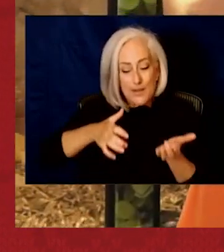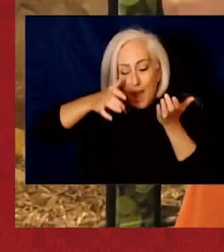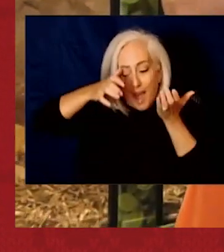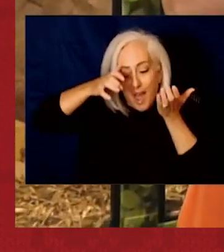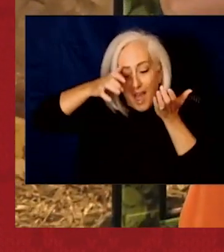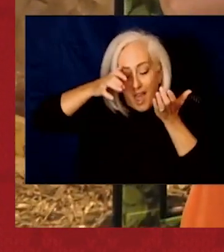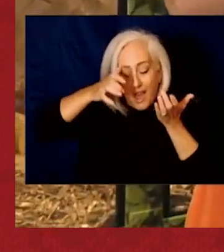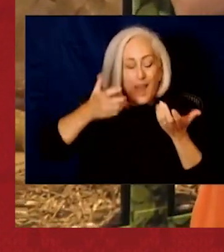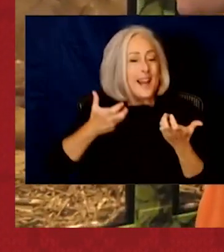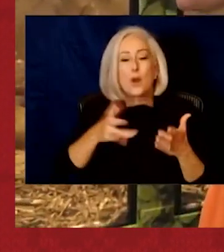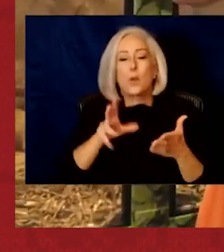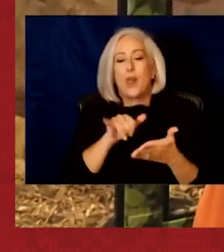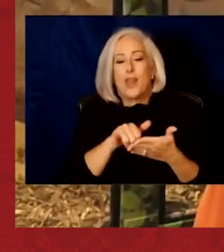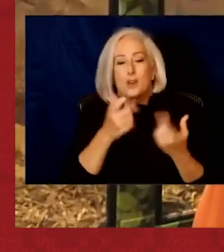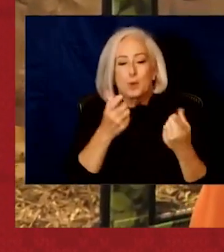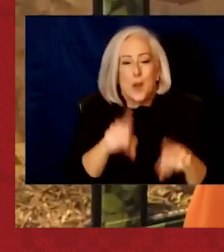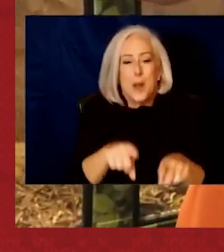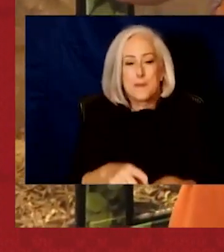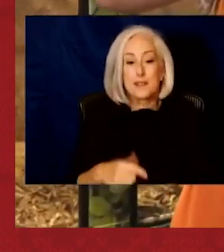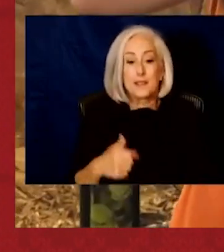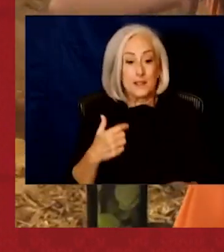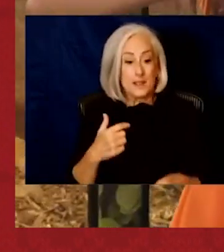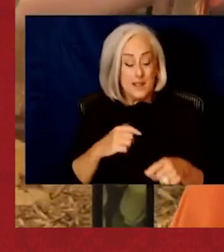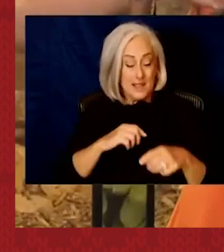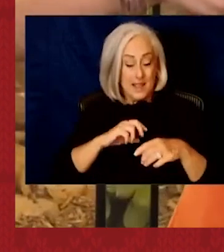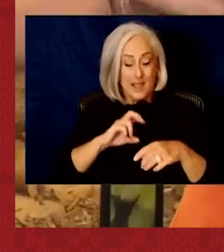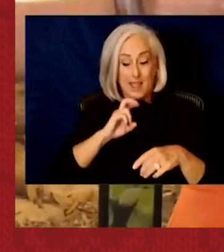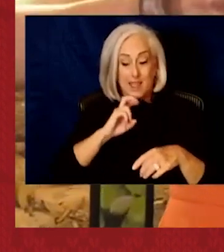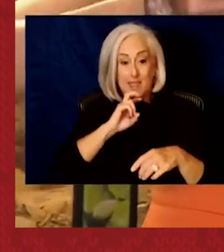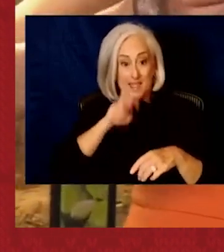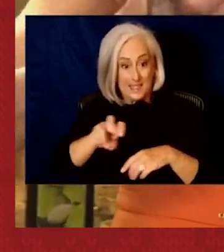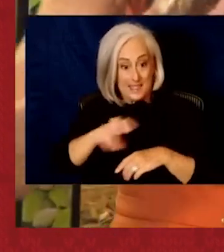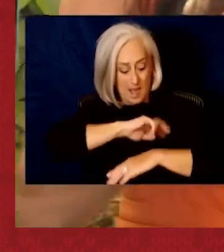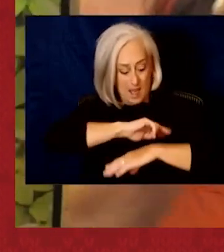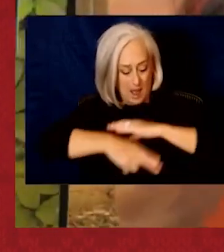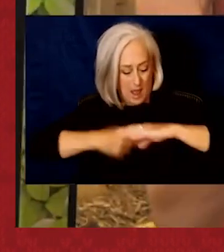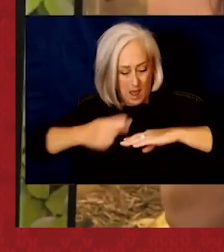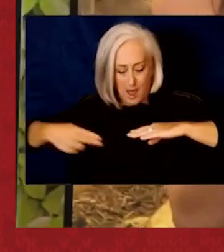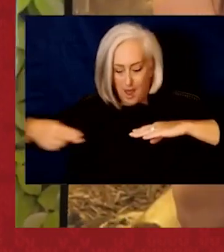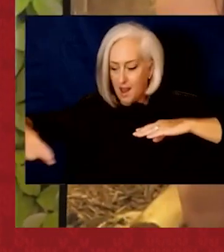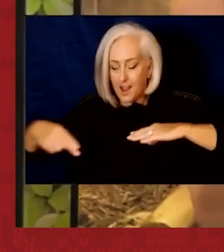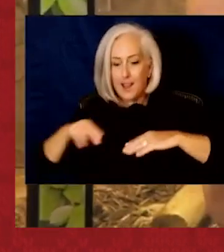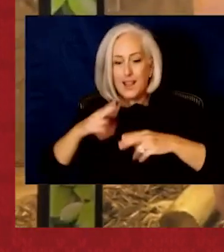I'm holding Ron. Ron is my new friend, and I'm here with Sean Putney, who's the